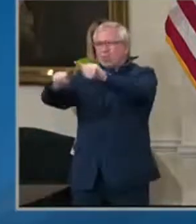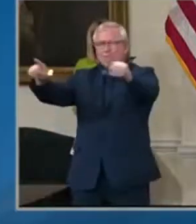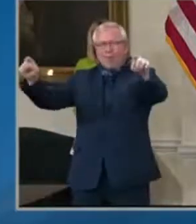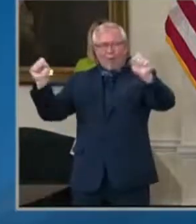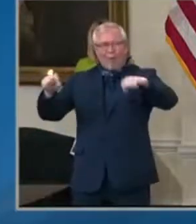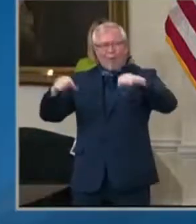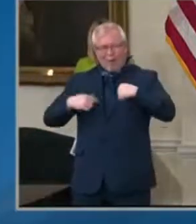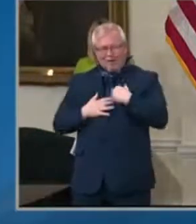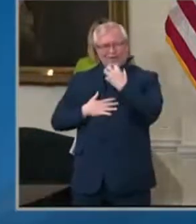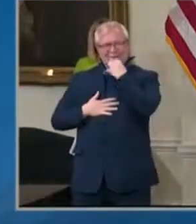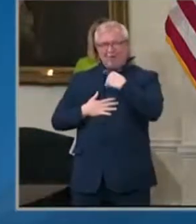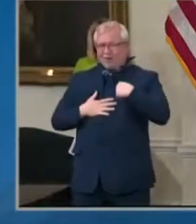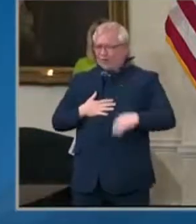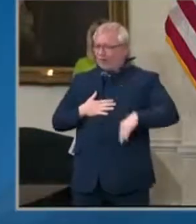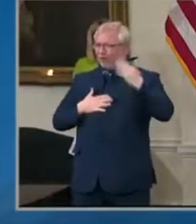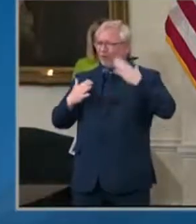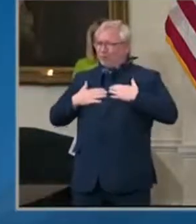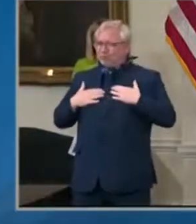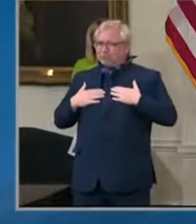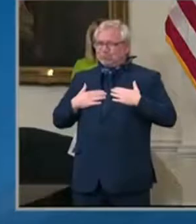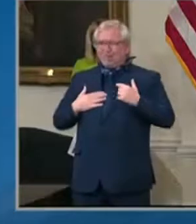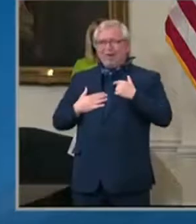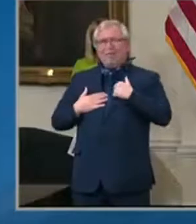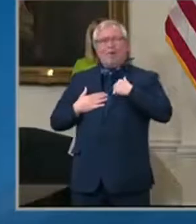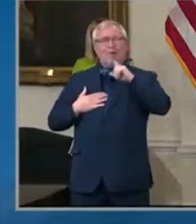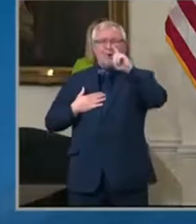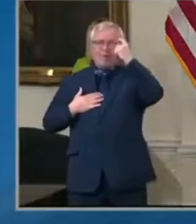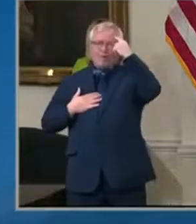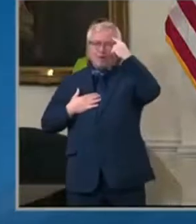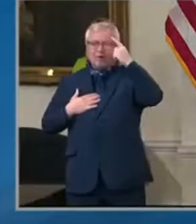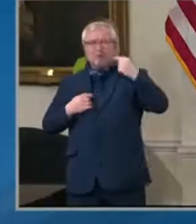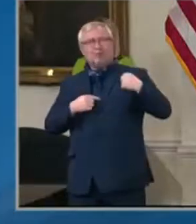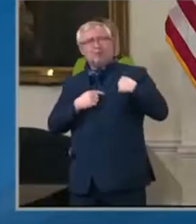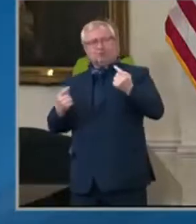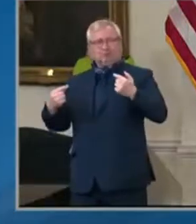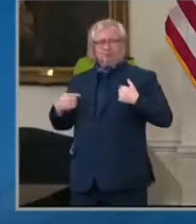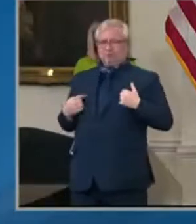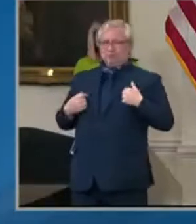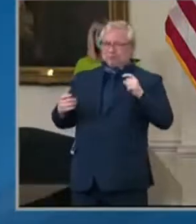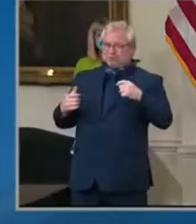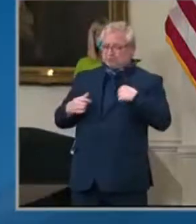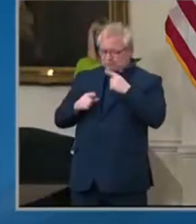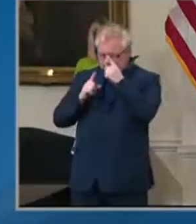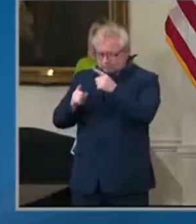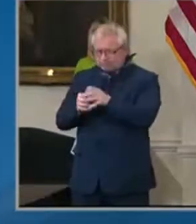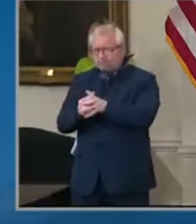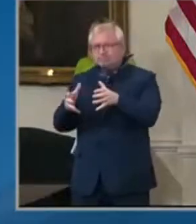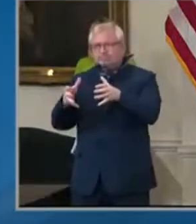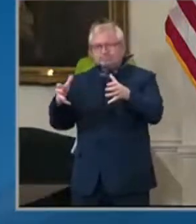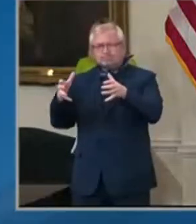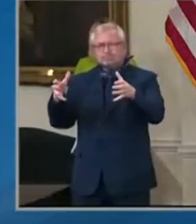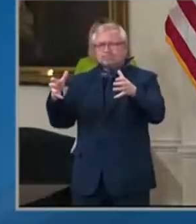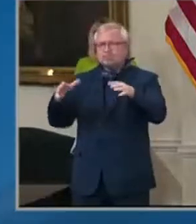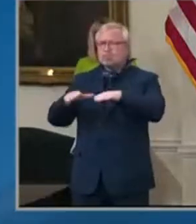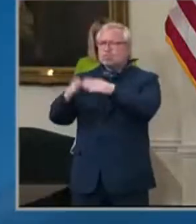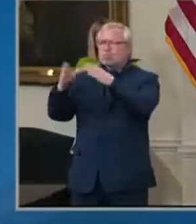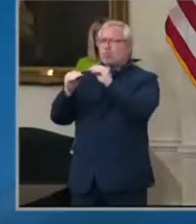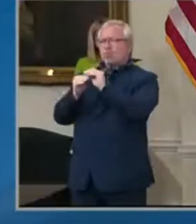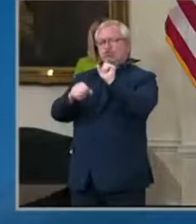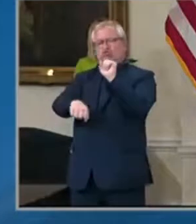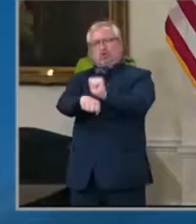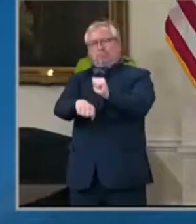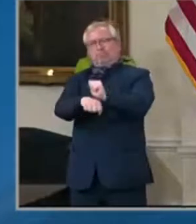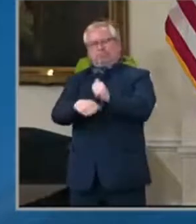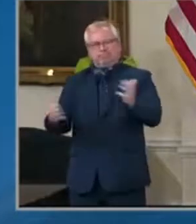administration has been growing the private sector, creating jobs, and turning our